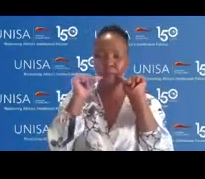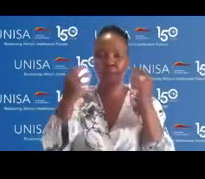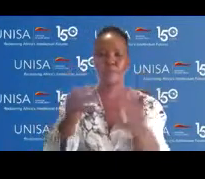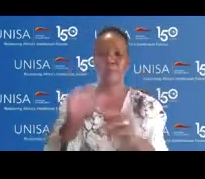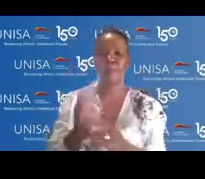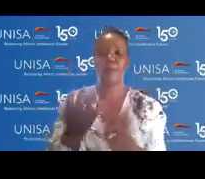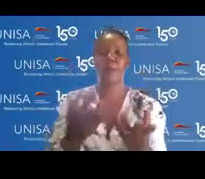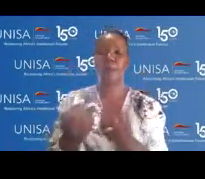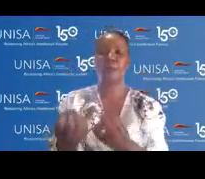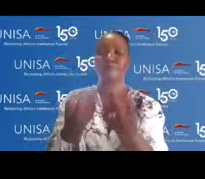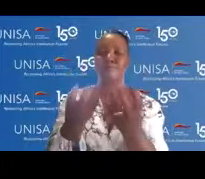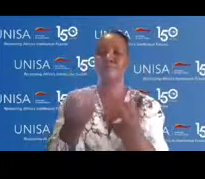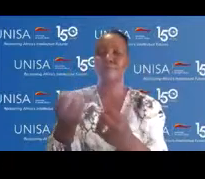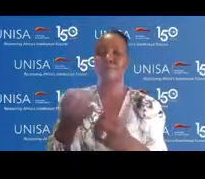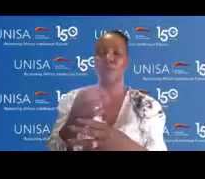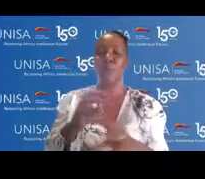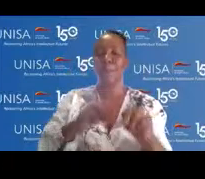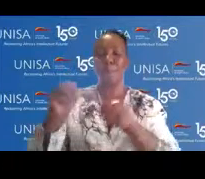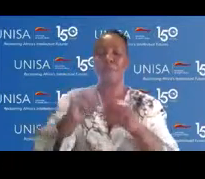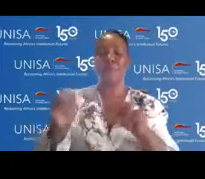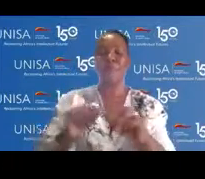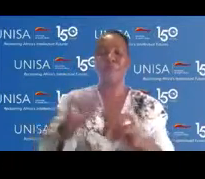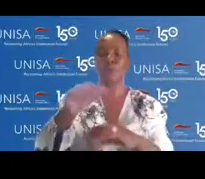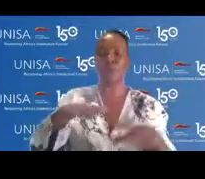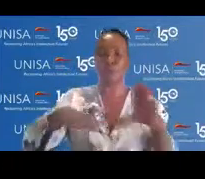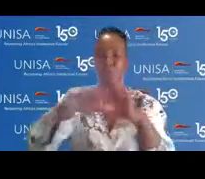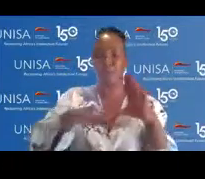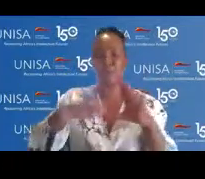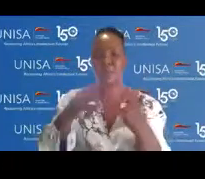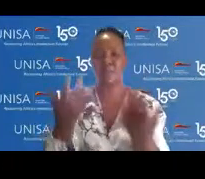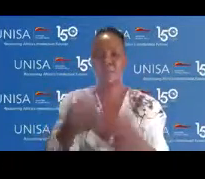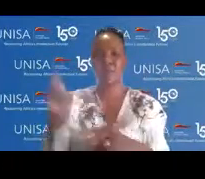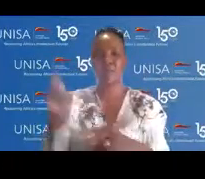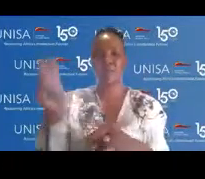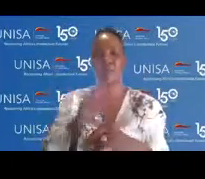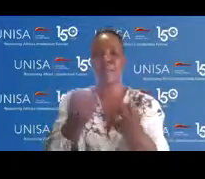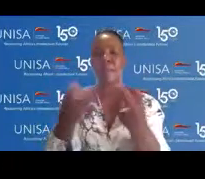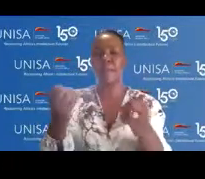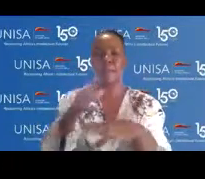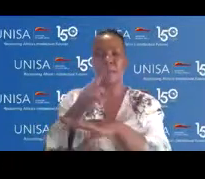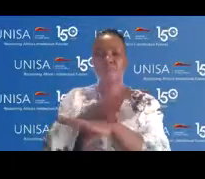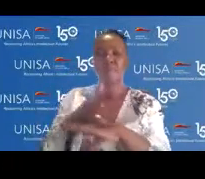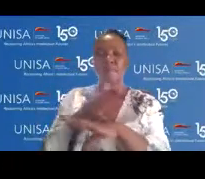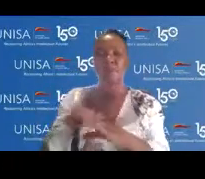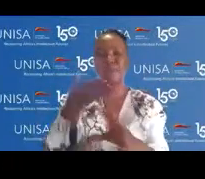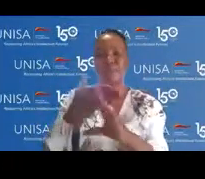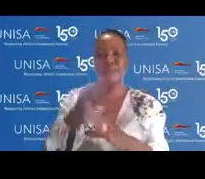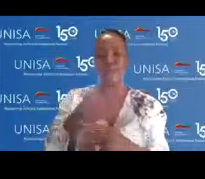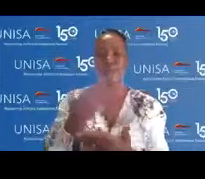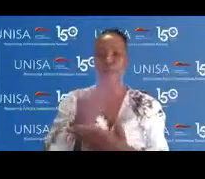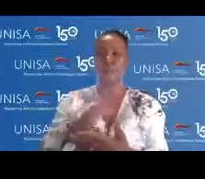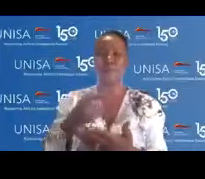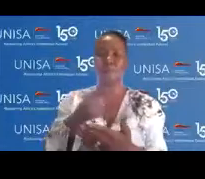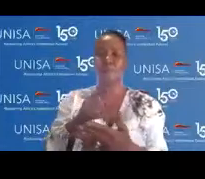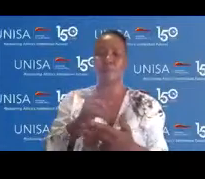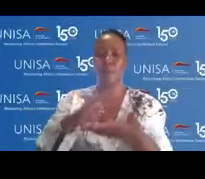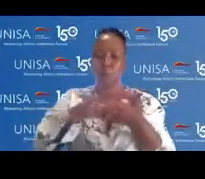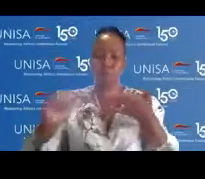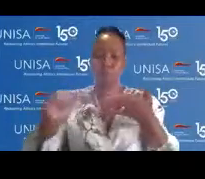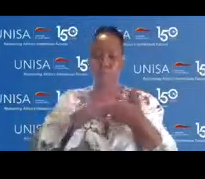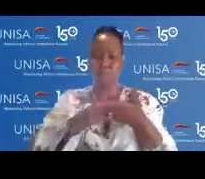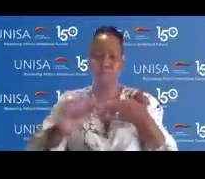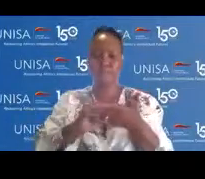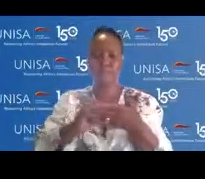your storage. So if you go and see, wow, I've got lots of videos I don't need anymore, and I go delete them, then you still need to go to